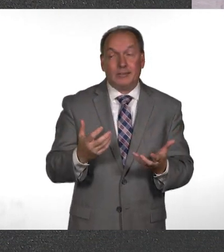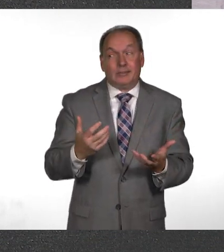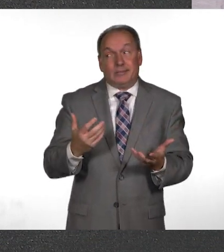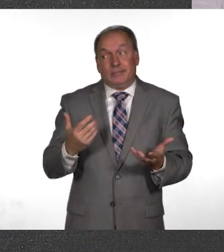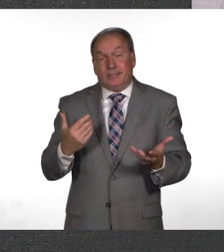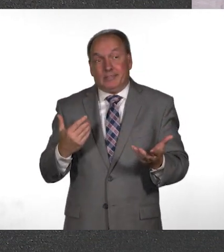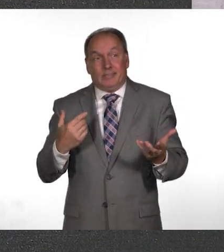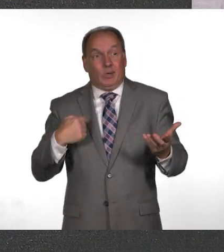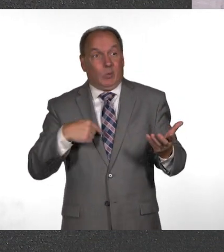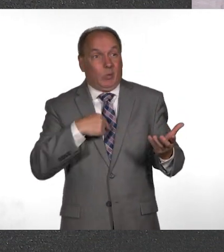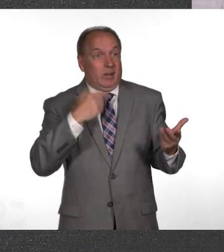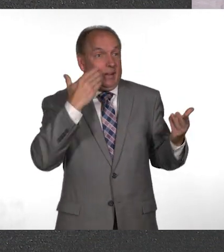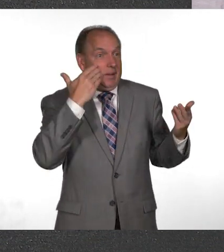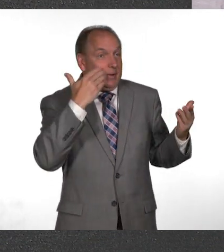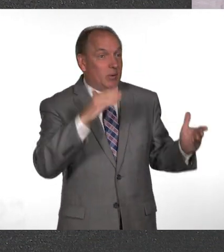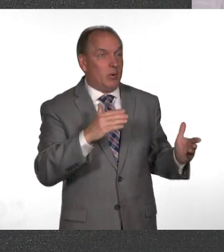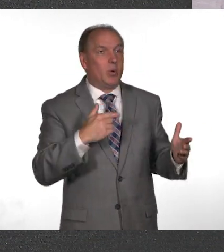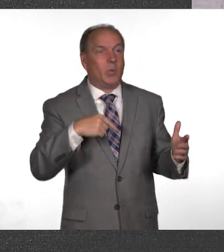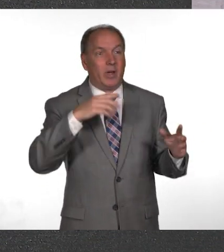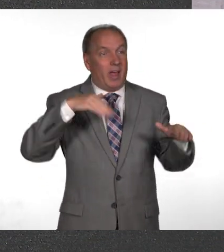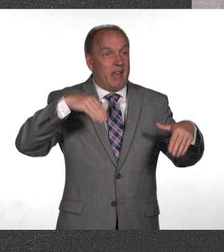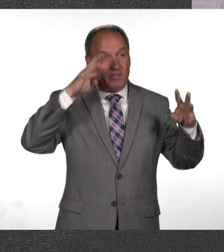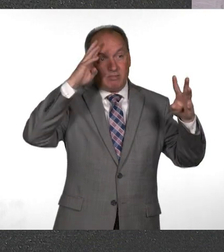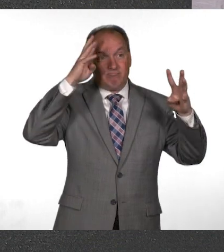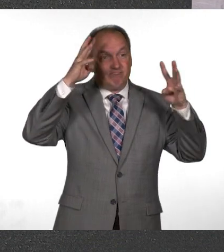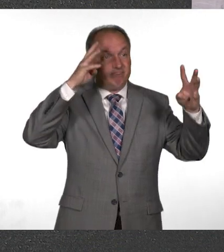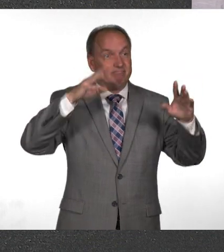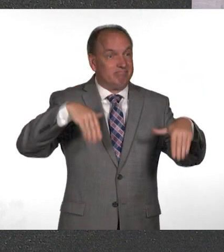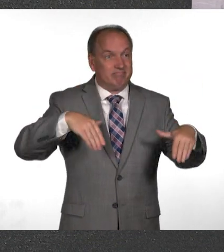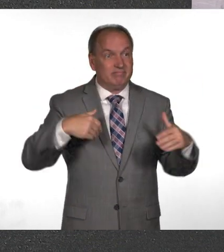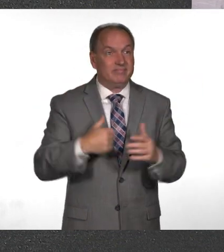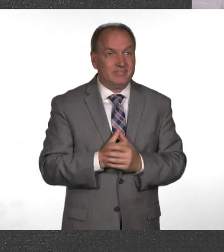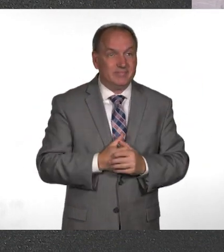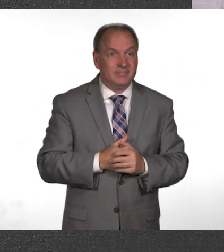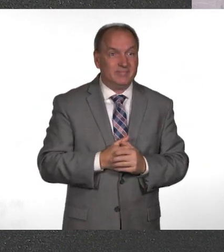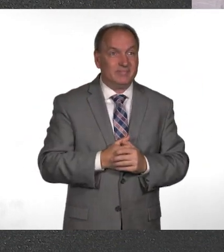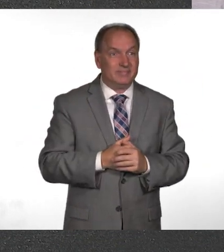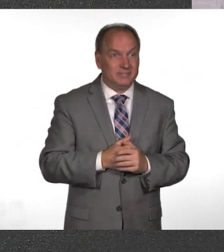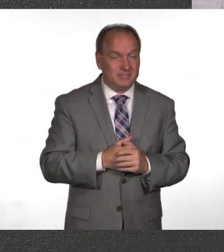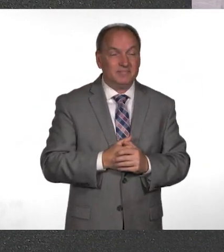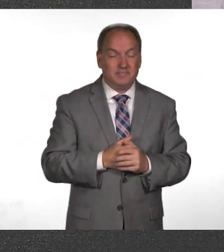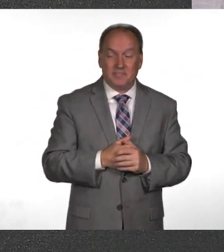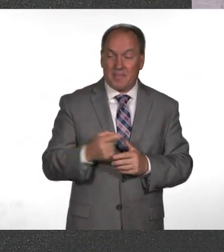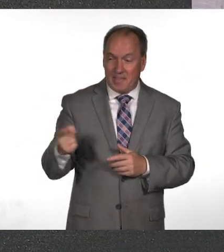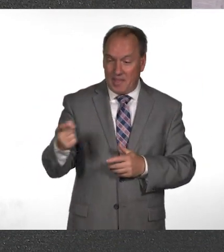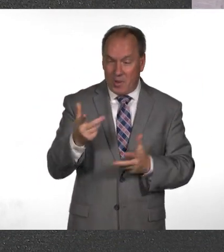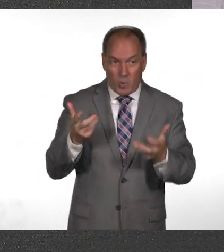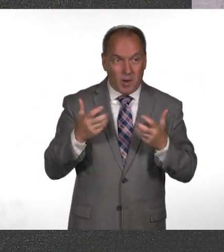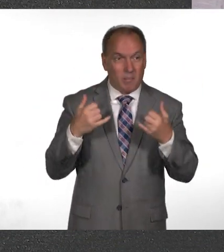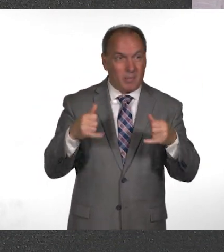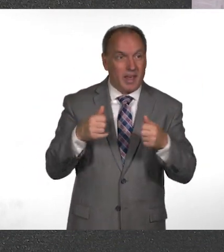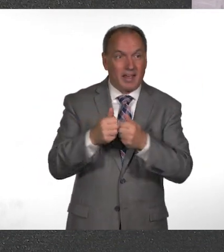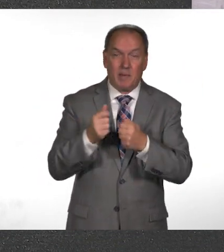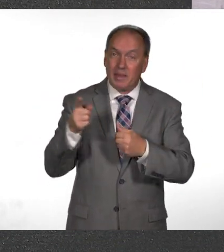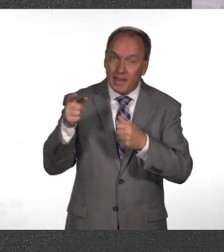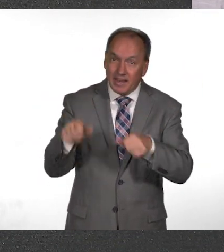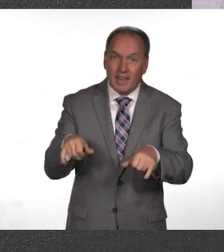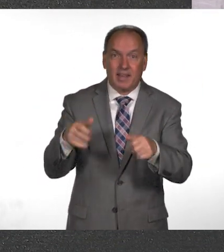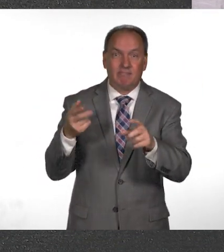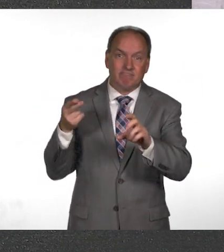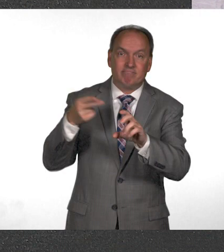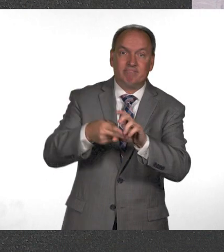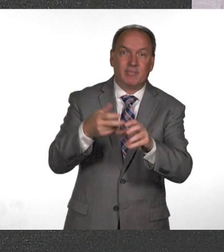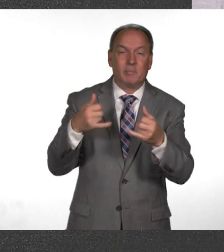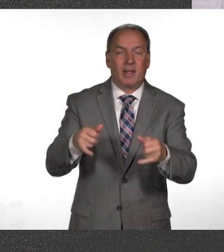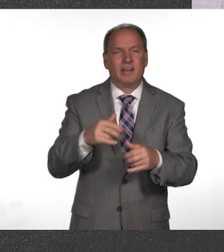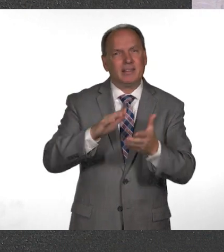We do not know. We have not made it up yet. They want to play a game that he can play.